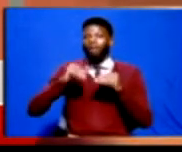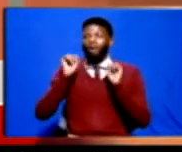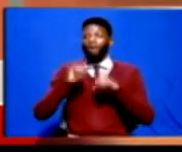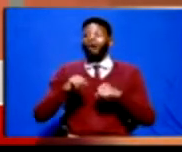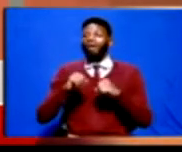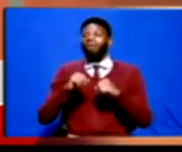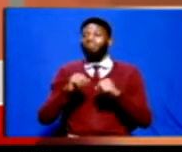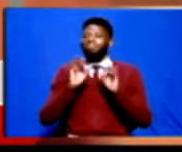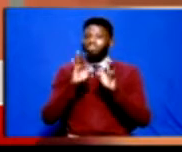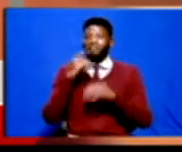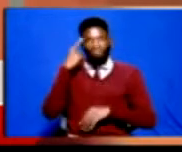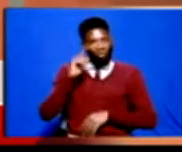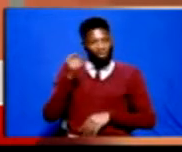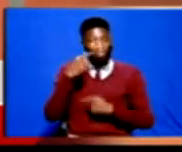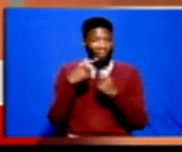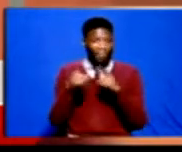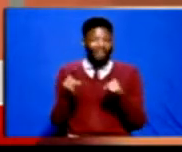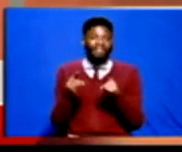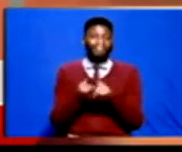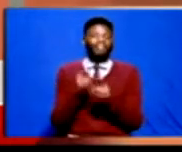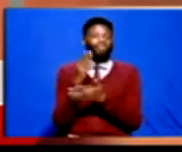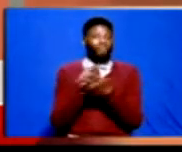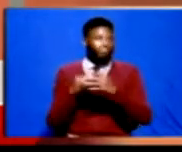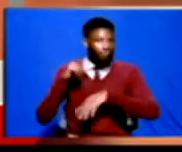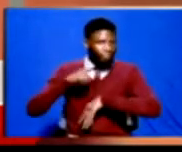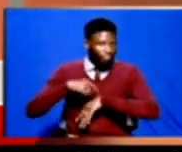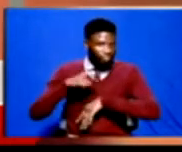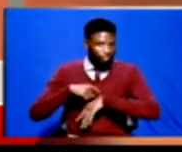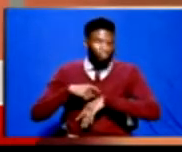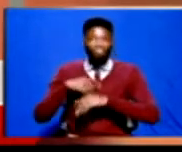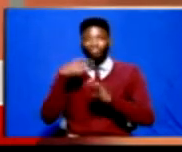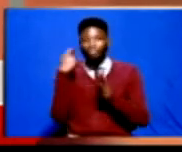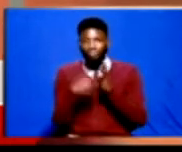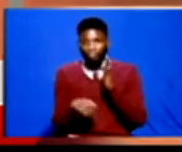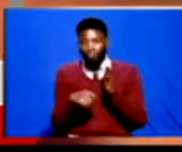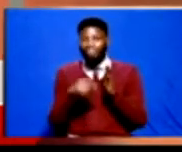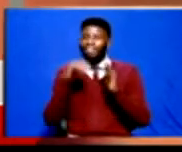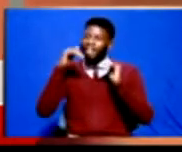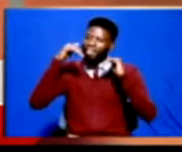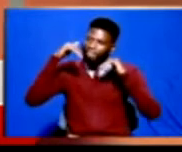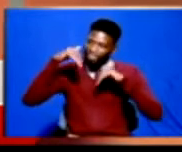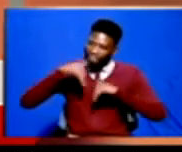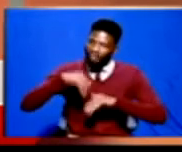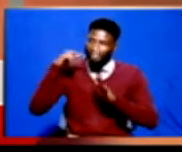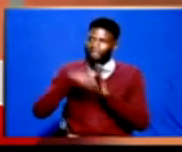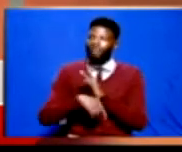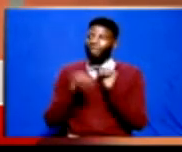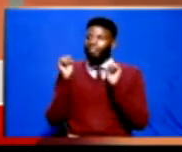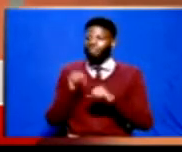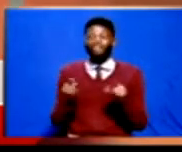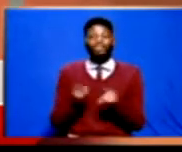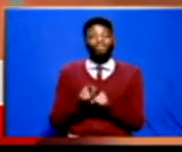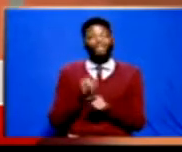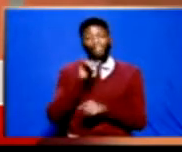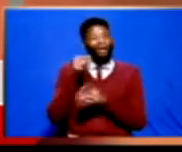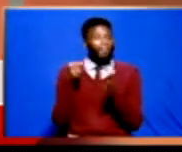Kenya, but at times these prices have been seen to dip quite low, and it has a significant impact on